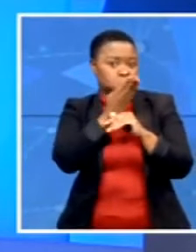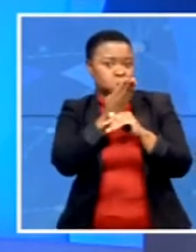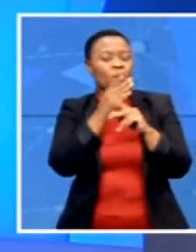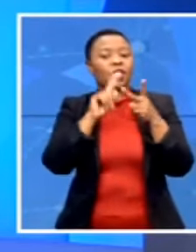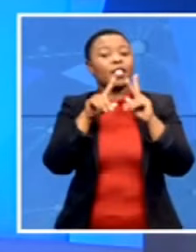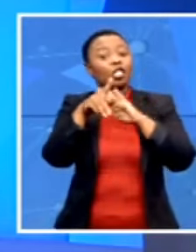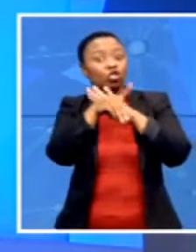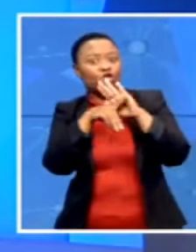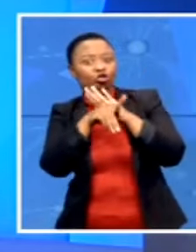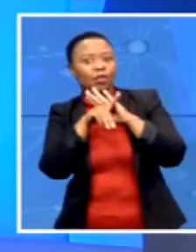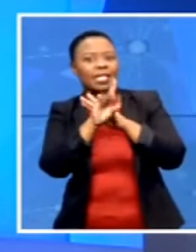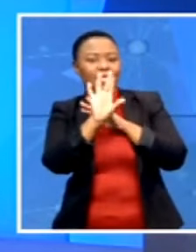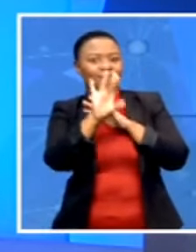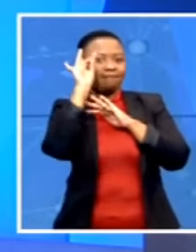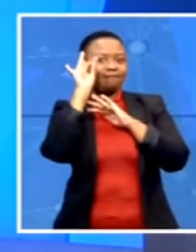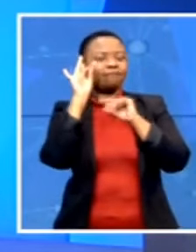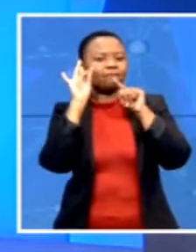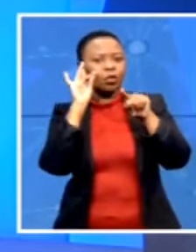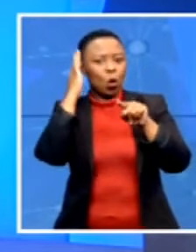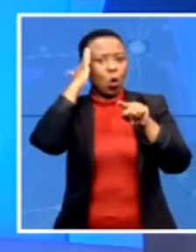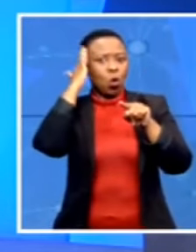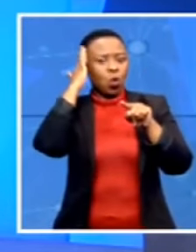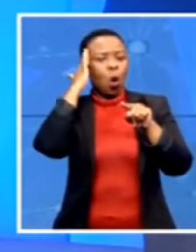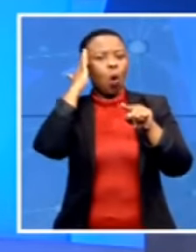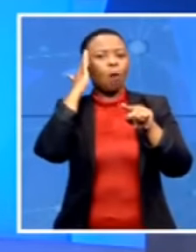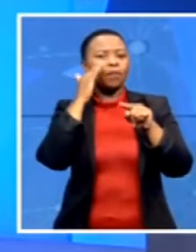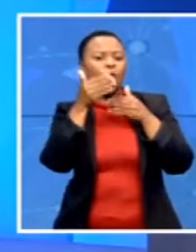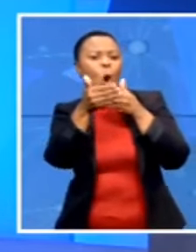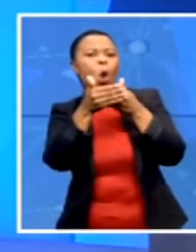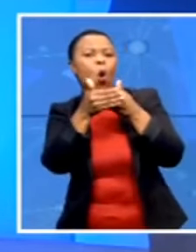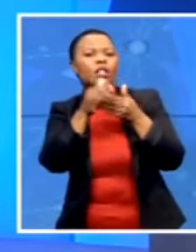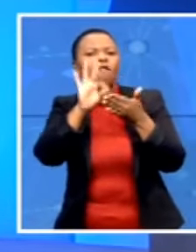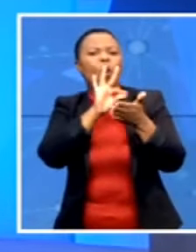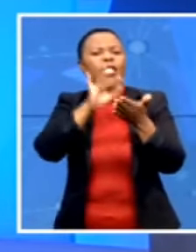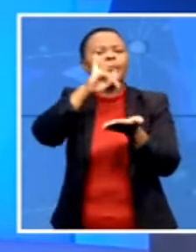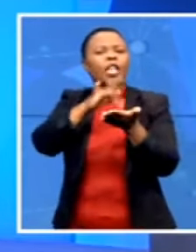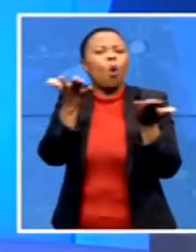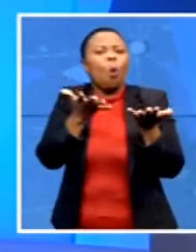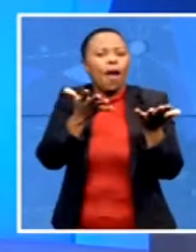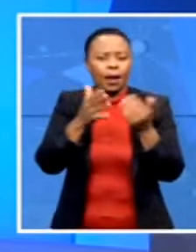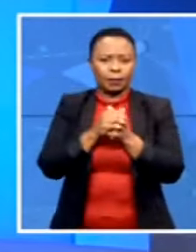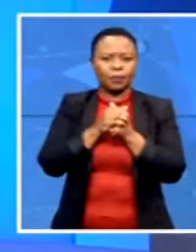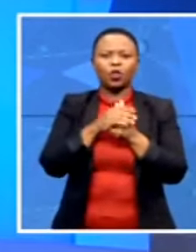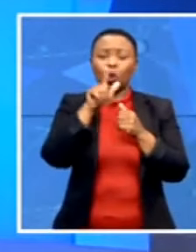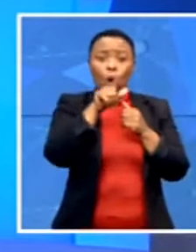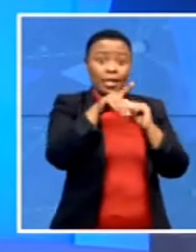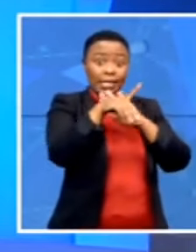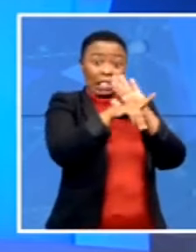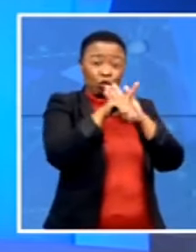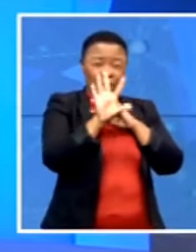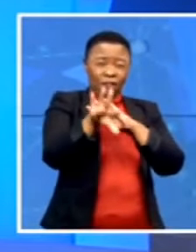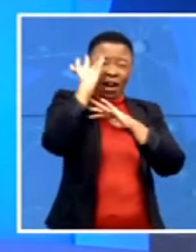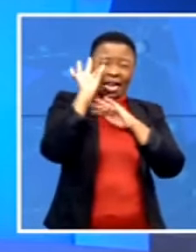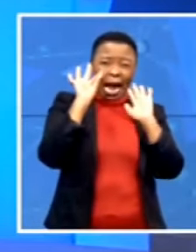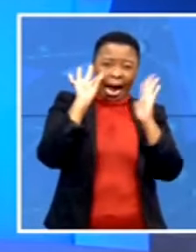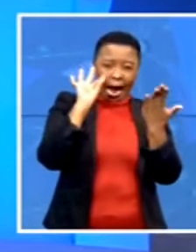where the closest voting station is. Talk to us a bit more about that district finder. That's important. So if you get onto the district